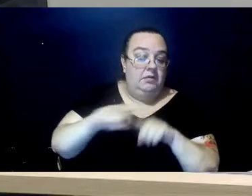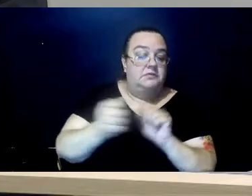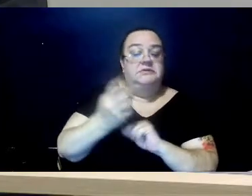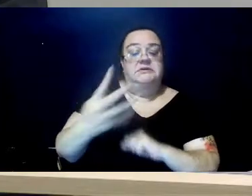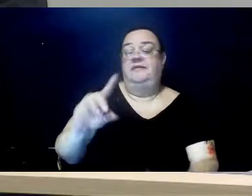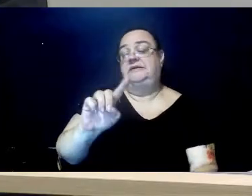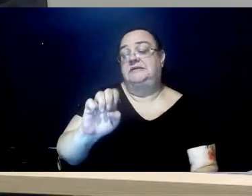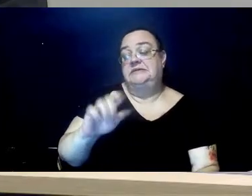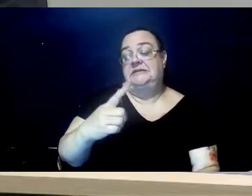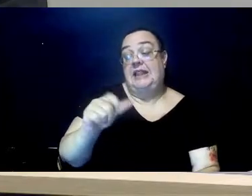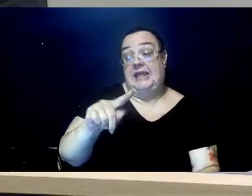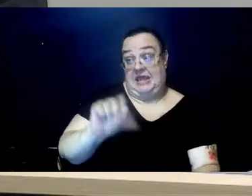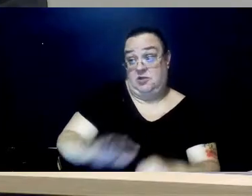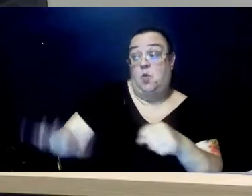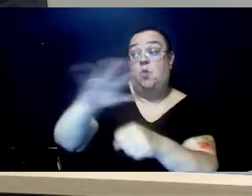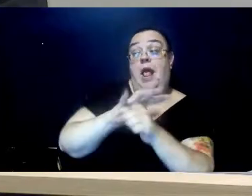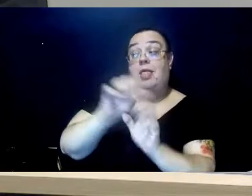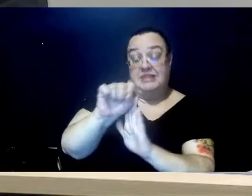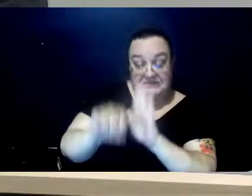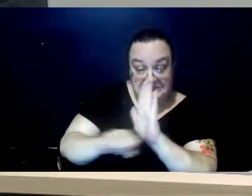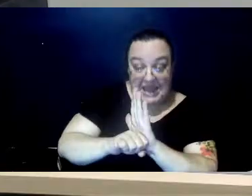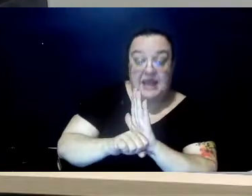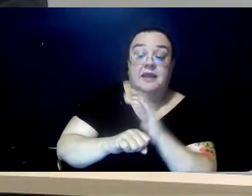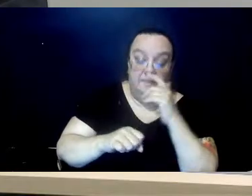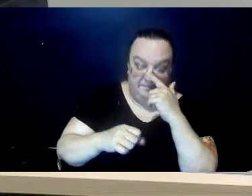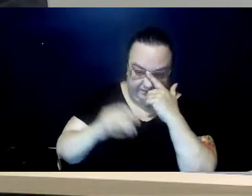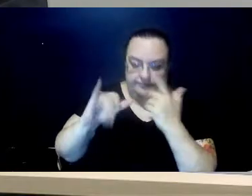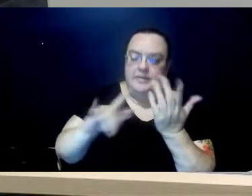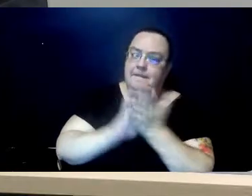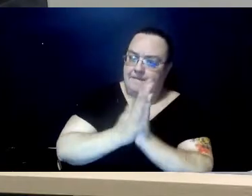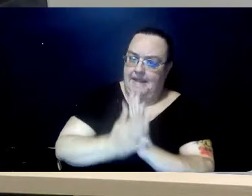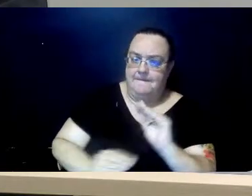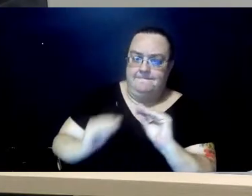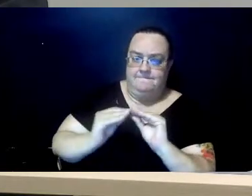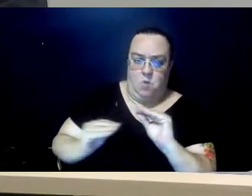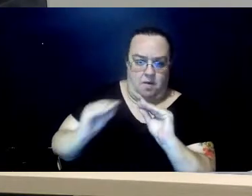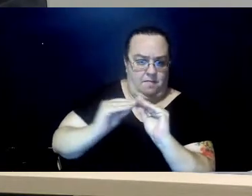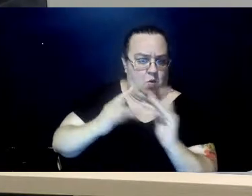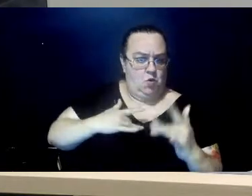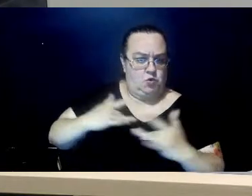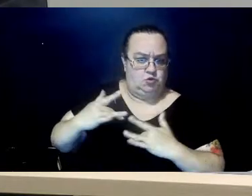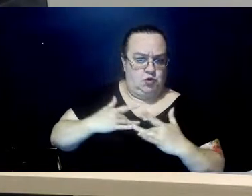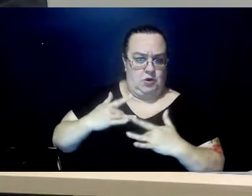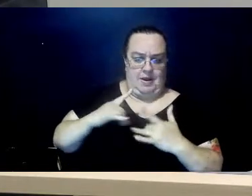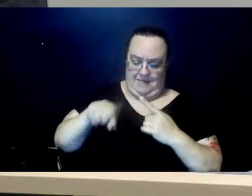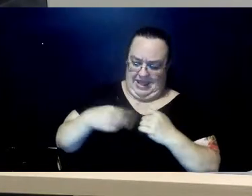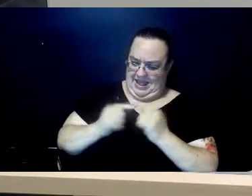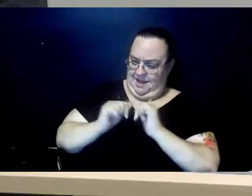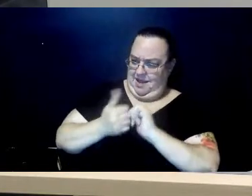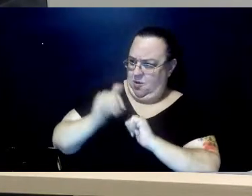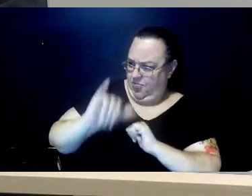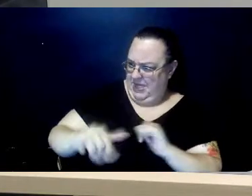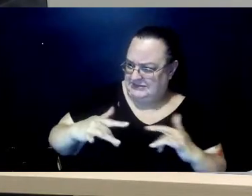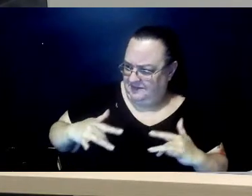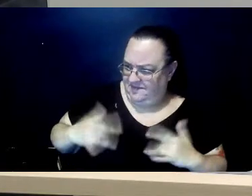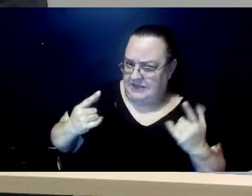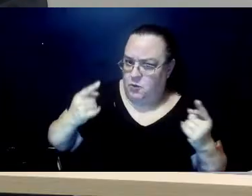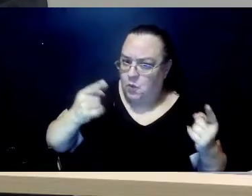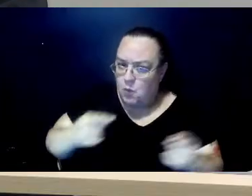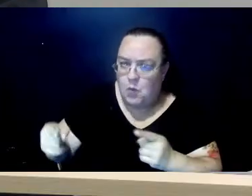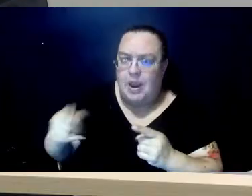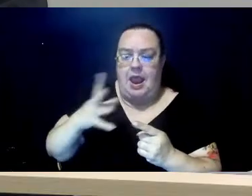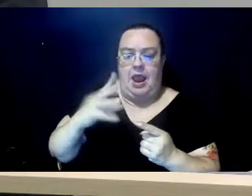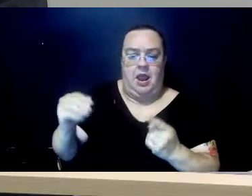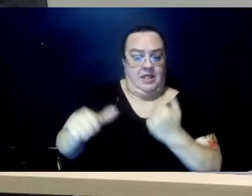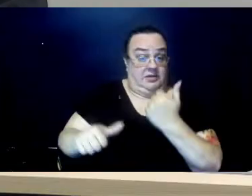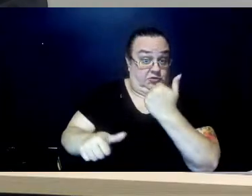are becoming increasingly worried about the way these events are occurring and the dangers that they present